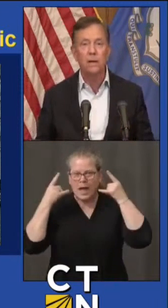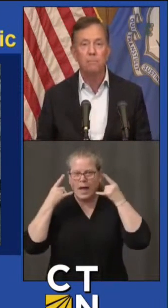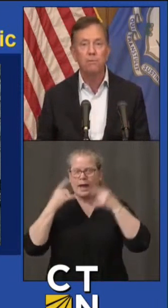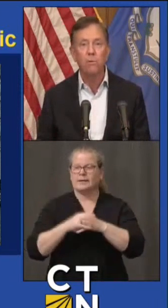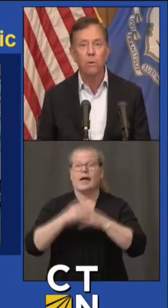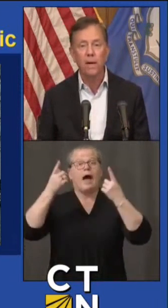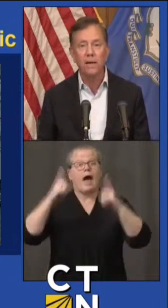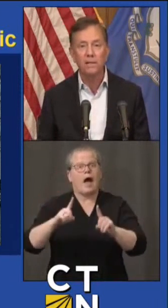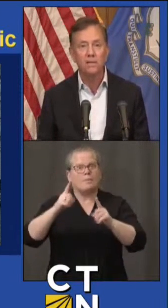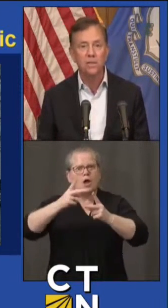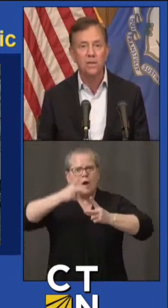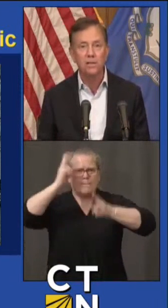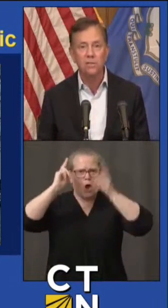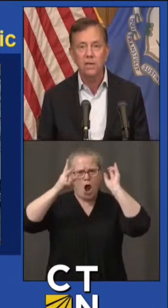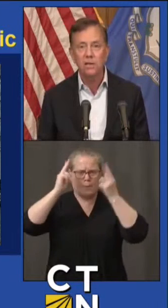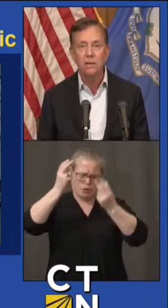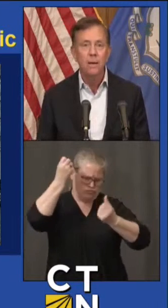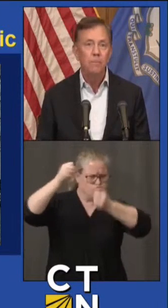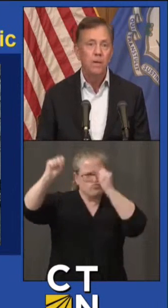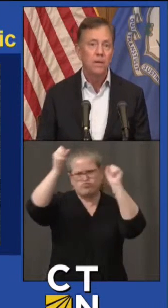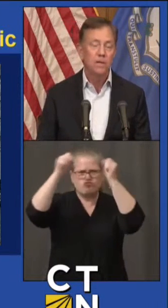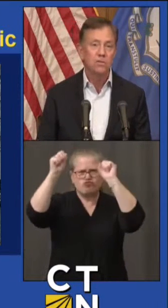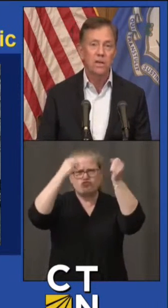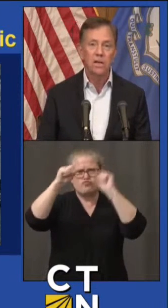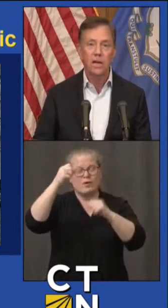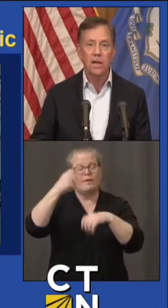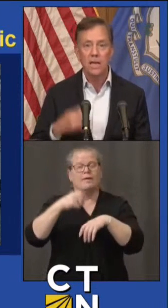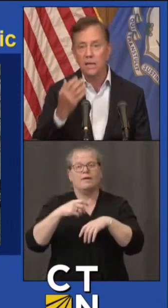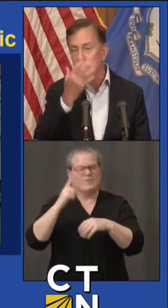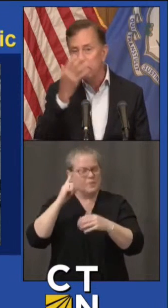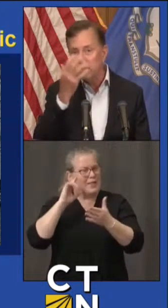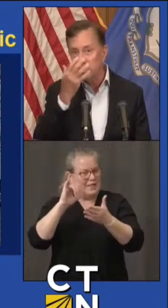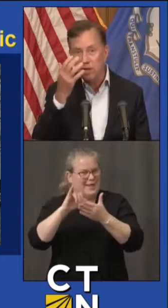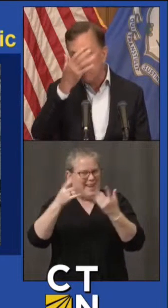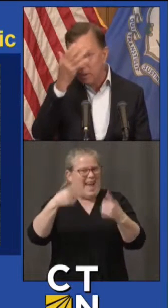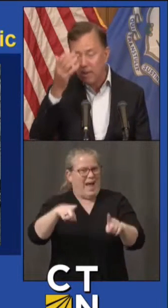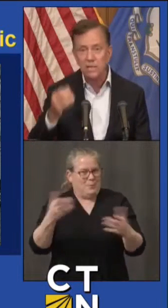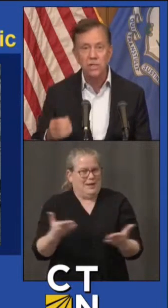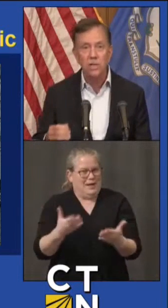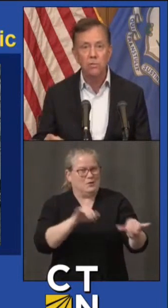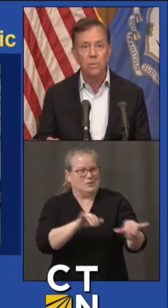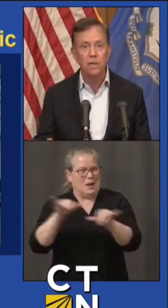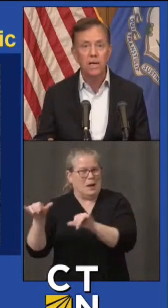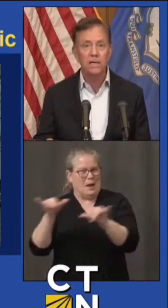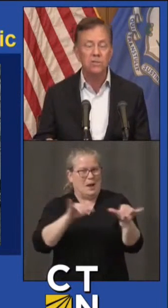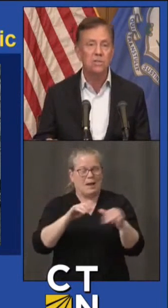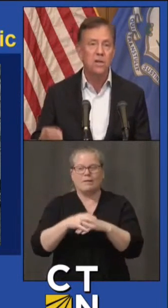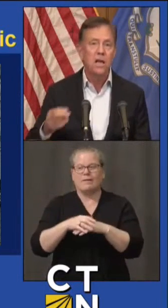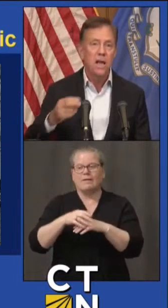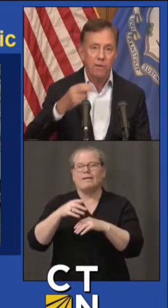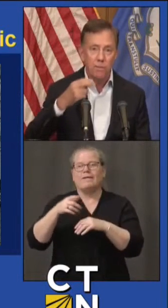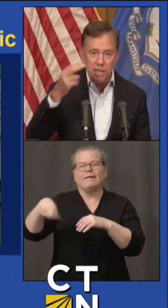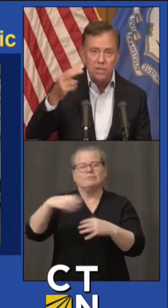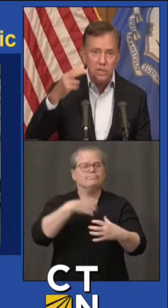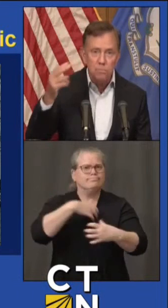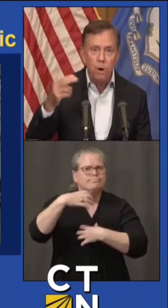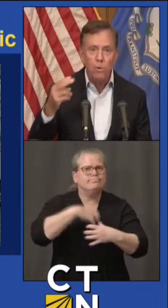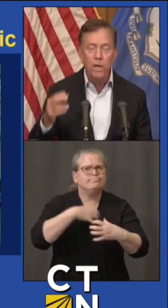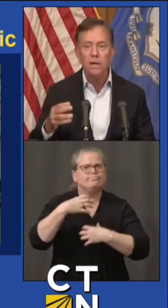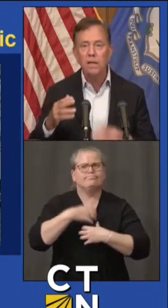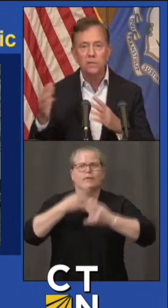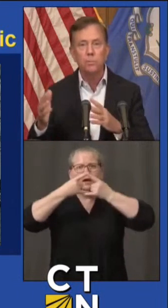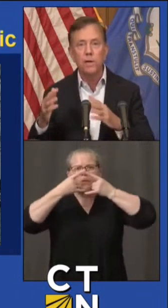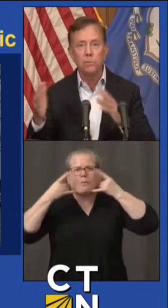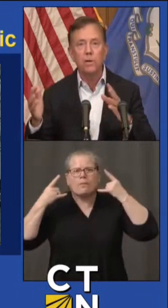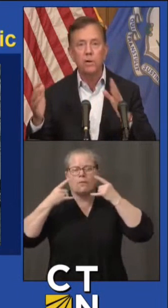that before back in 1918. They said, they miss up. I can't see through my glasses. Everybody is smoking.